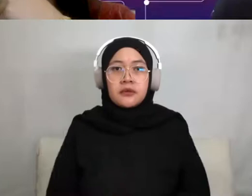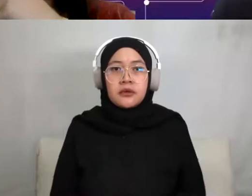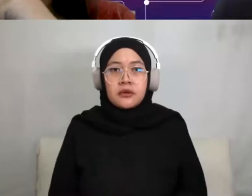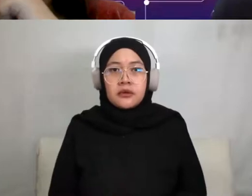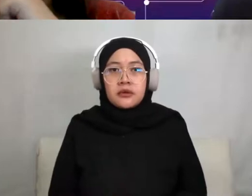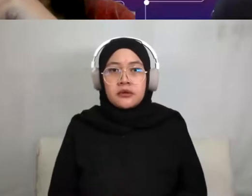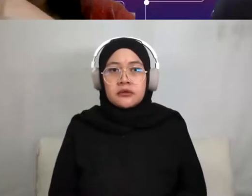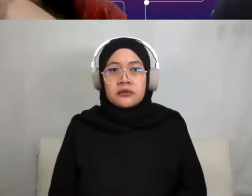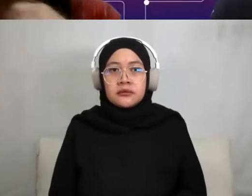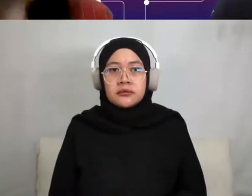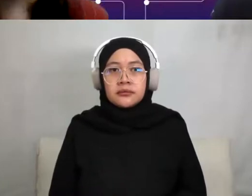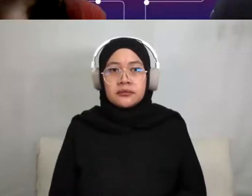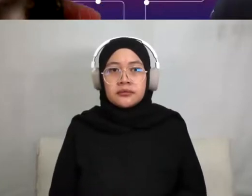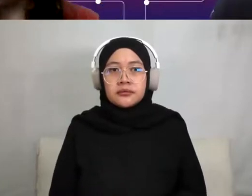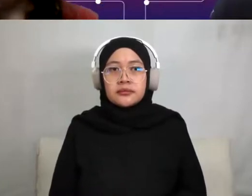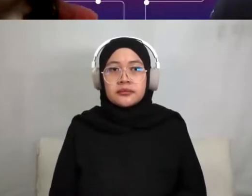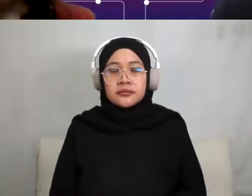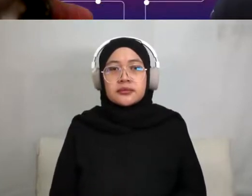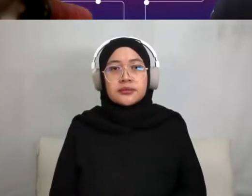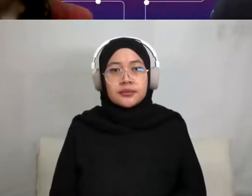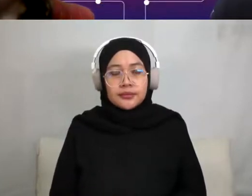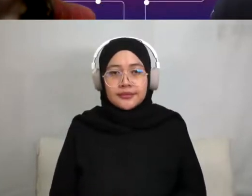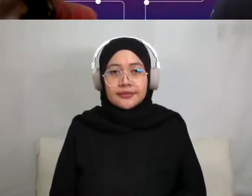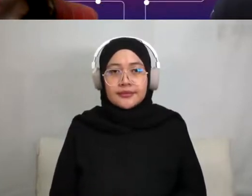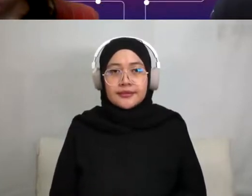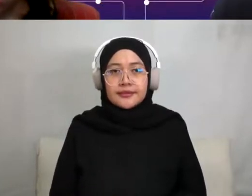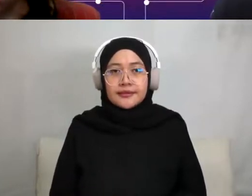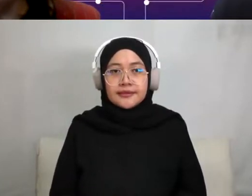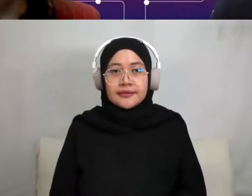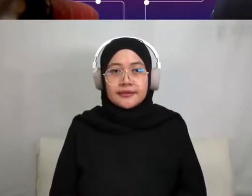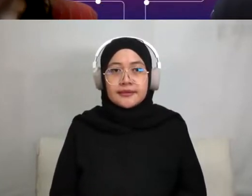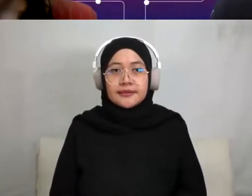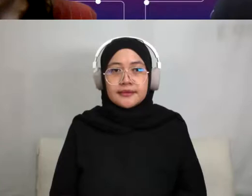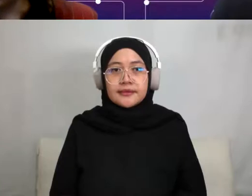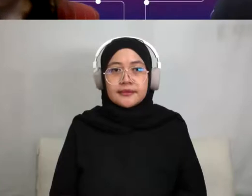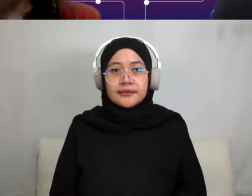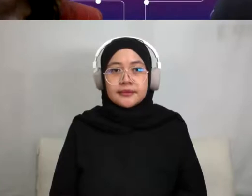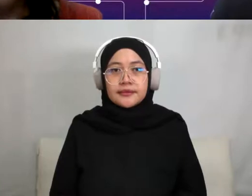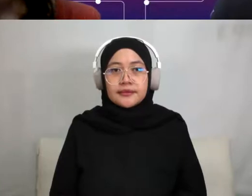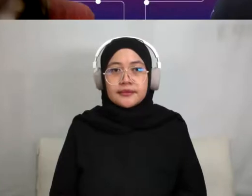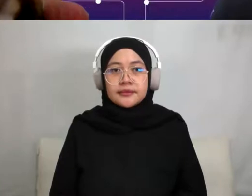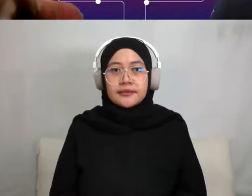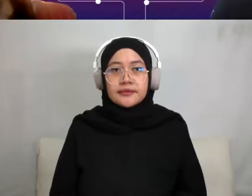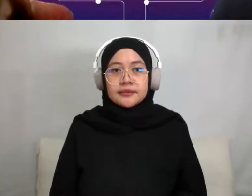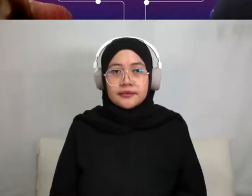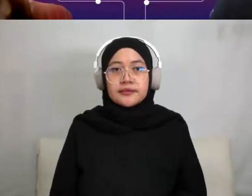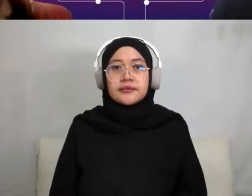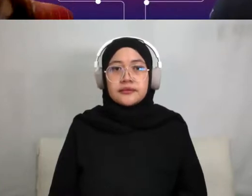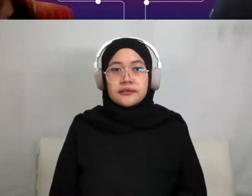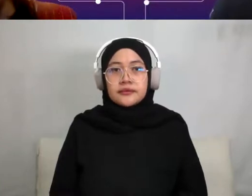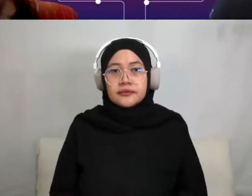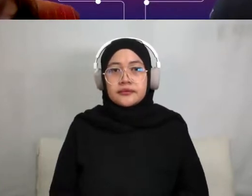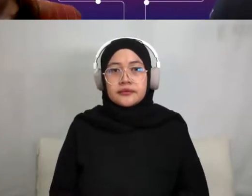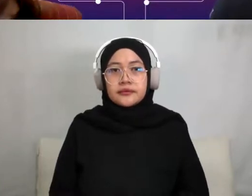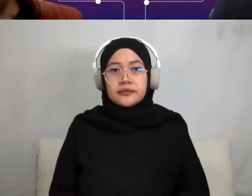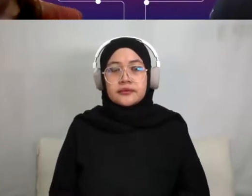So what are the battery sizes that you have in Hyderabad? The buses are already clocking 350